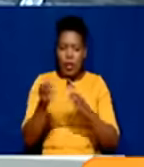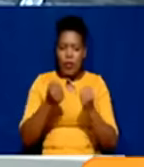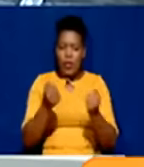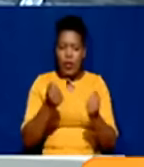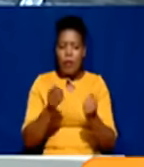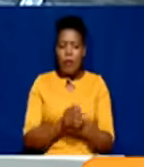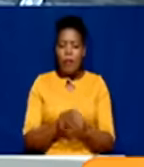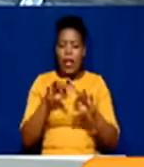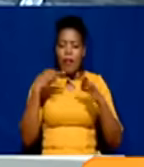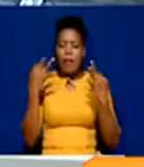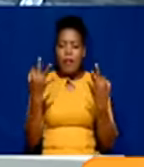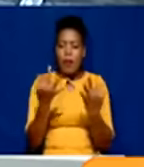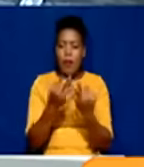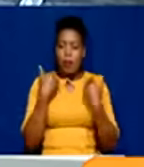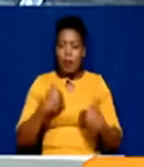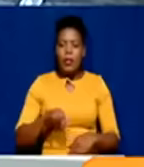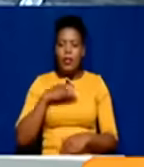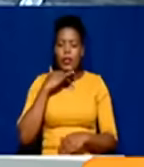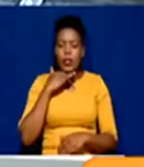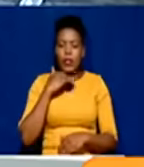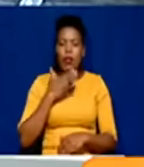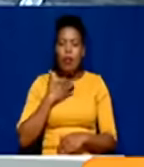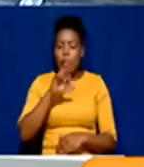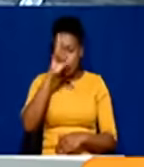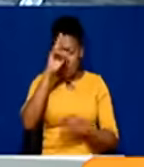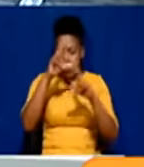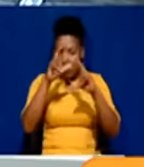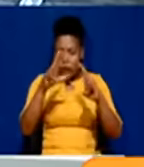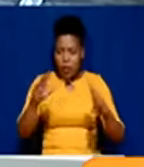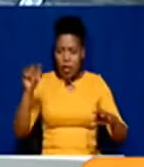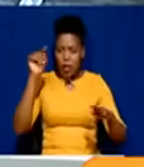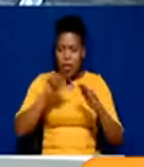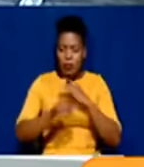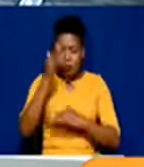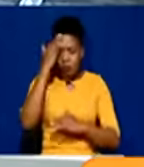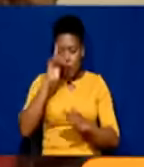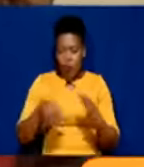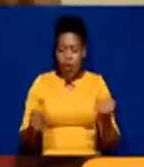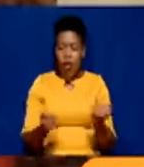car. Families of the deceased have called for police to commence investigations.